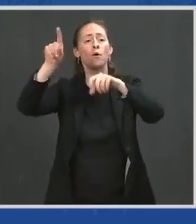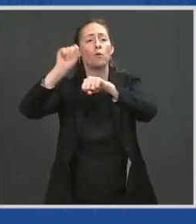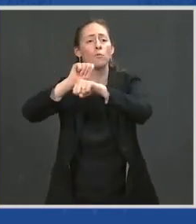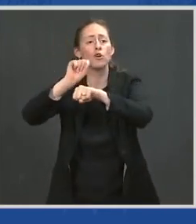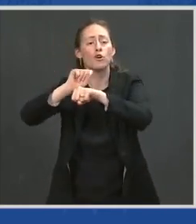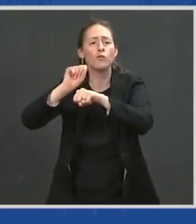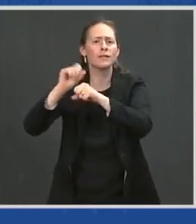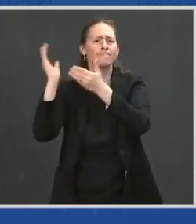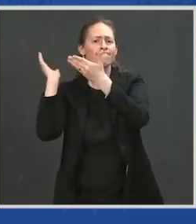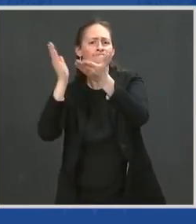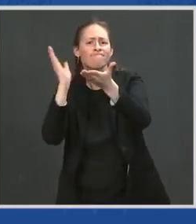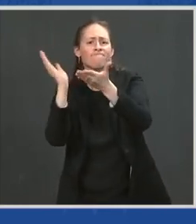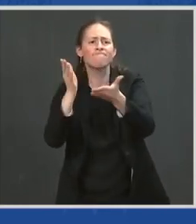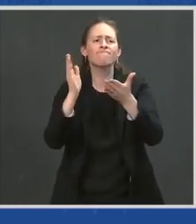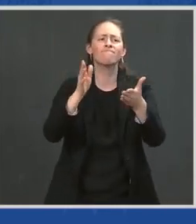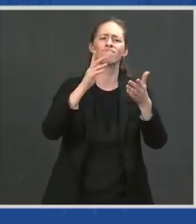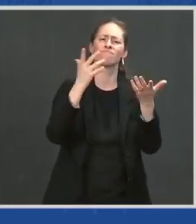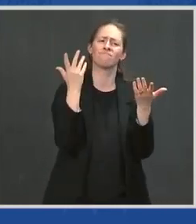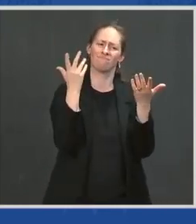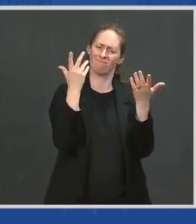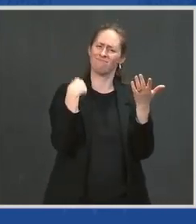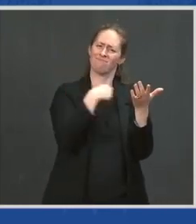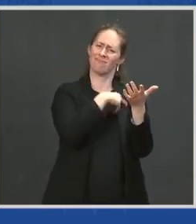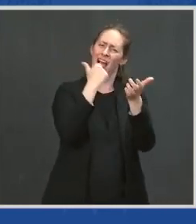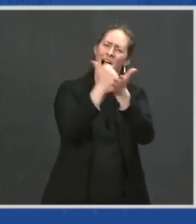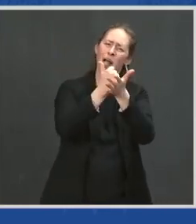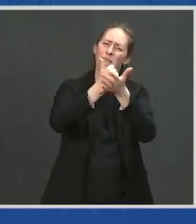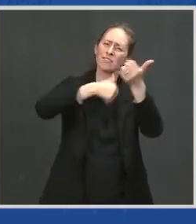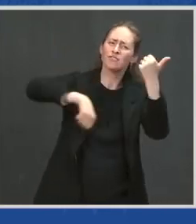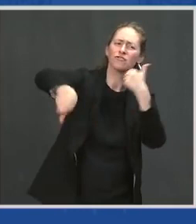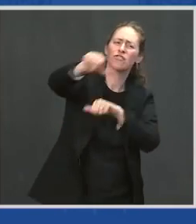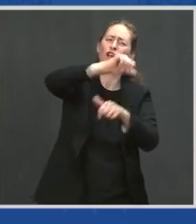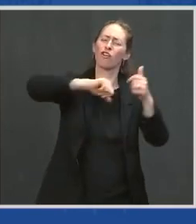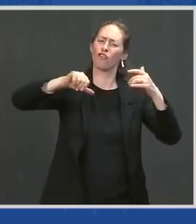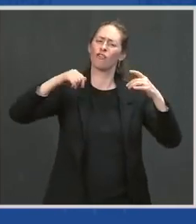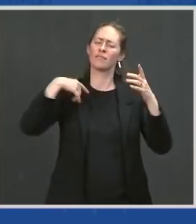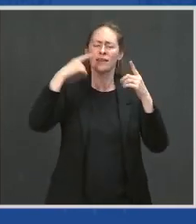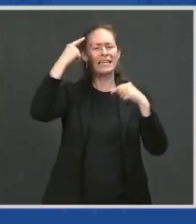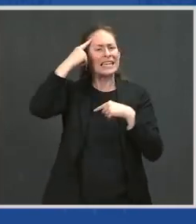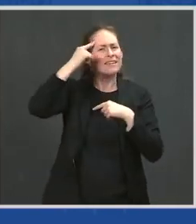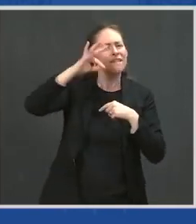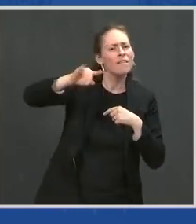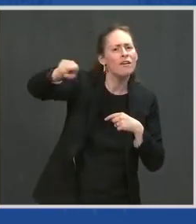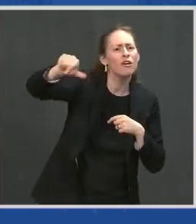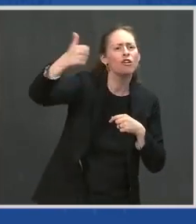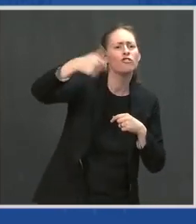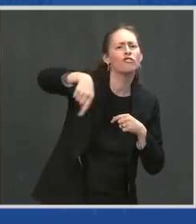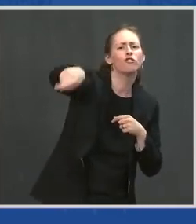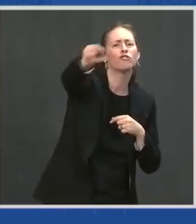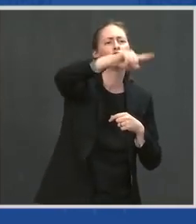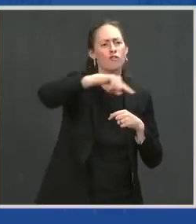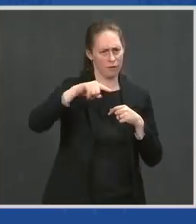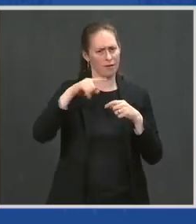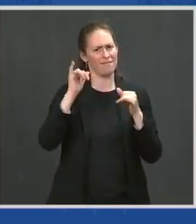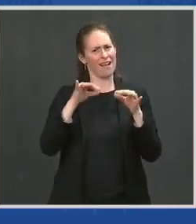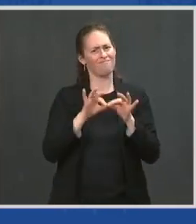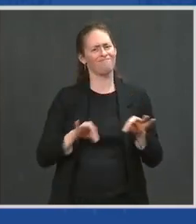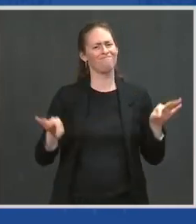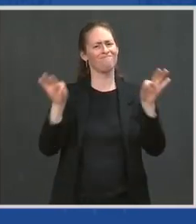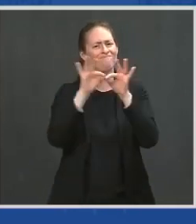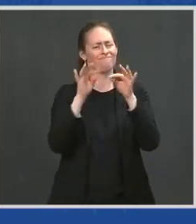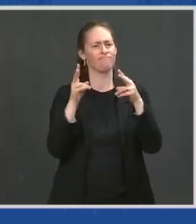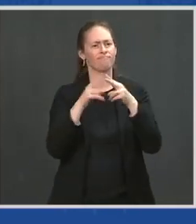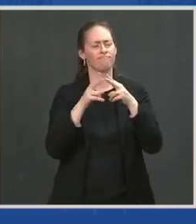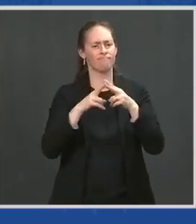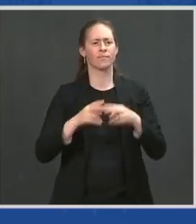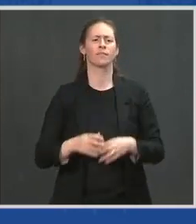get through the crisis. Now, that's why you should get vaccinated. Let me talk about how